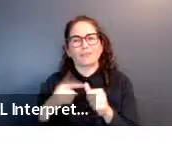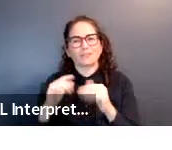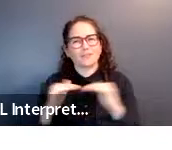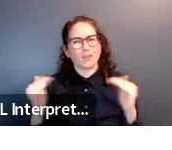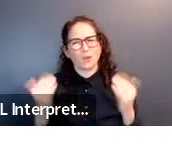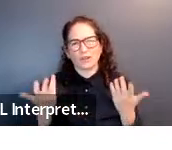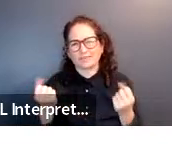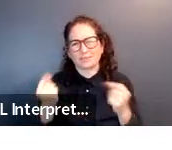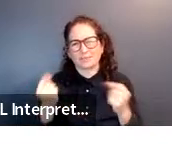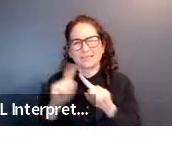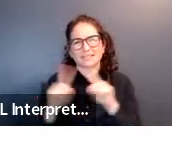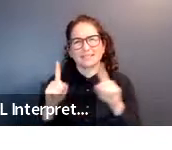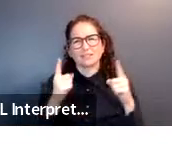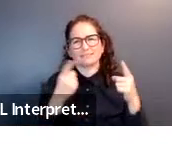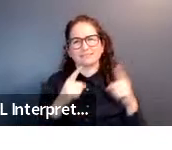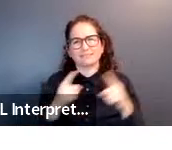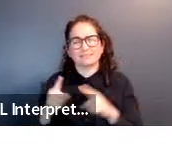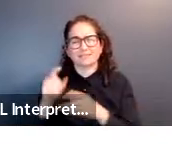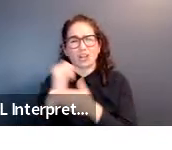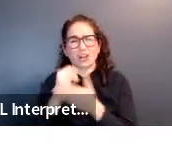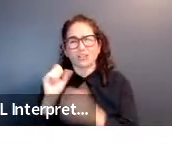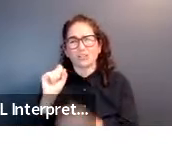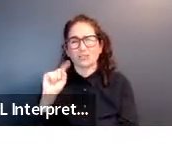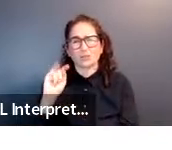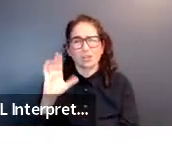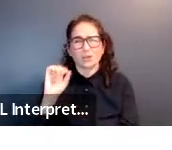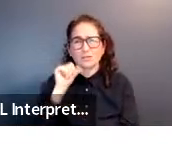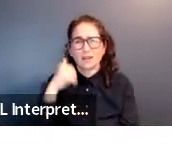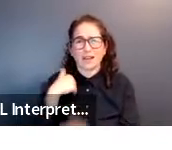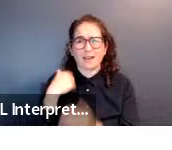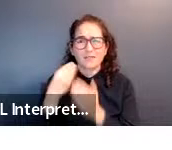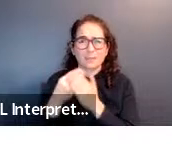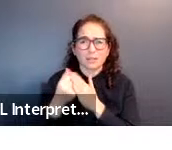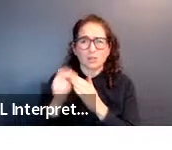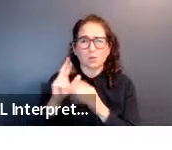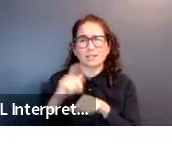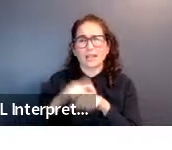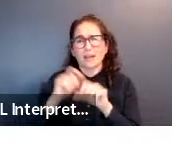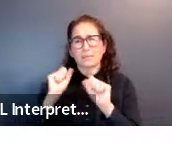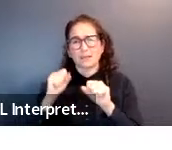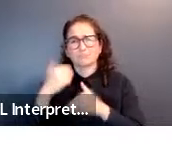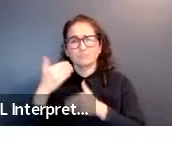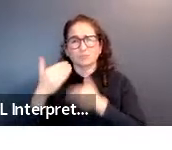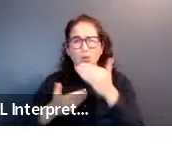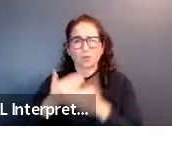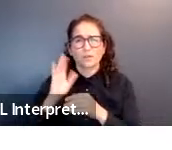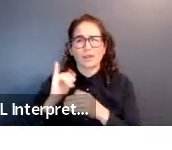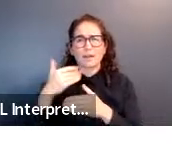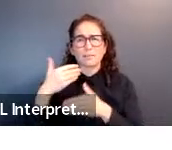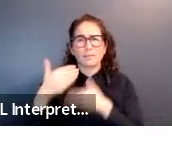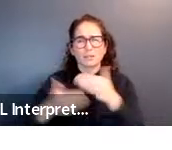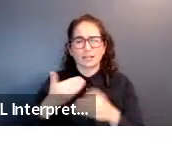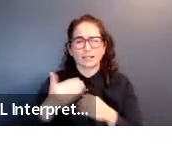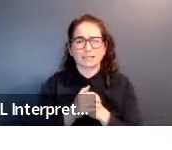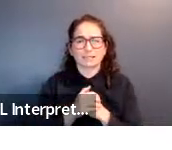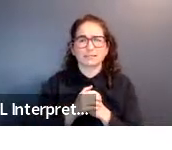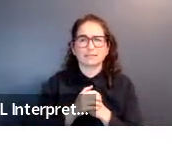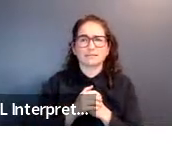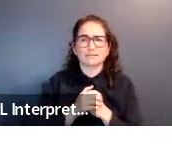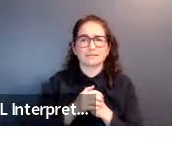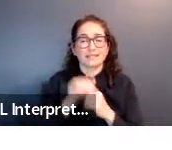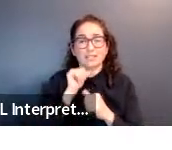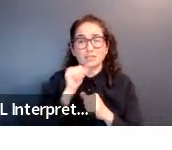different instances, an art studio doesn't have the money or the time to be able to go through a ULURP process. And so they simply